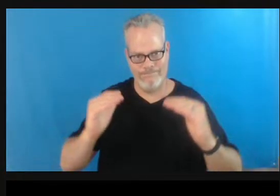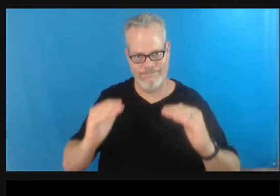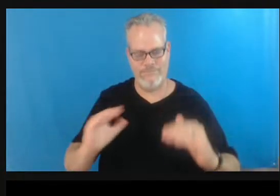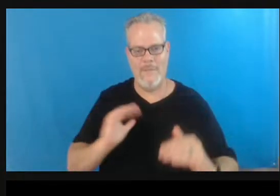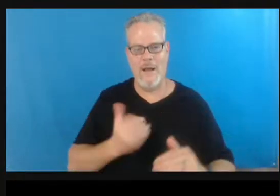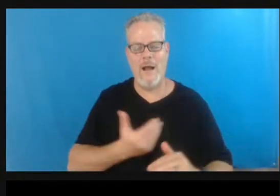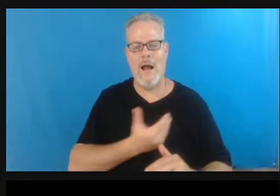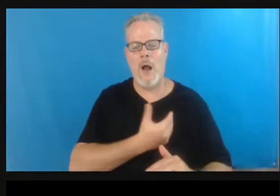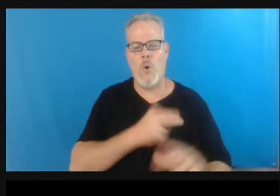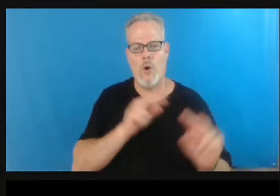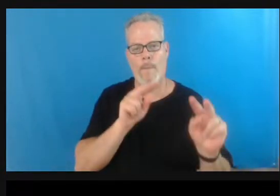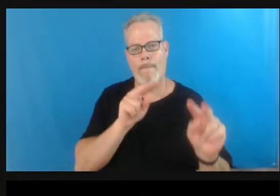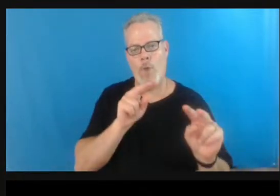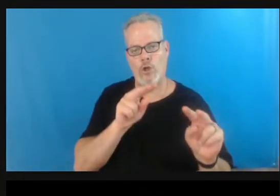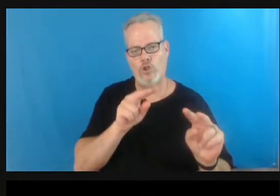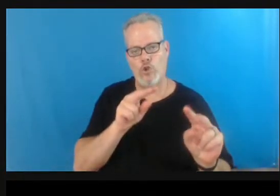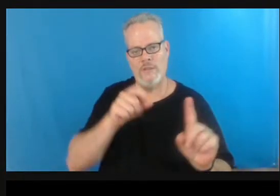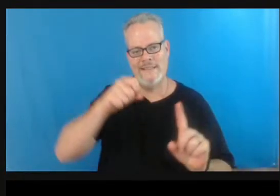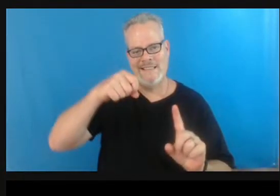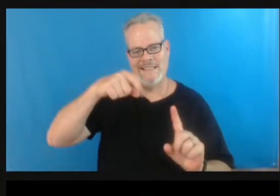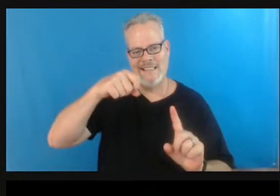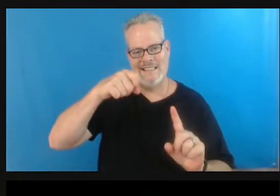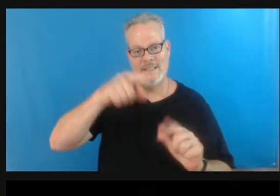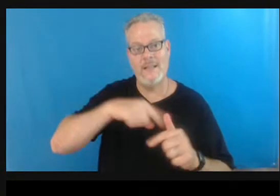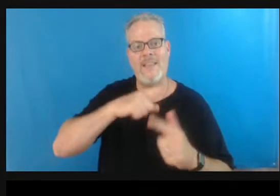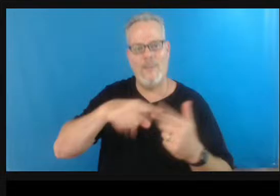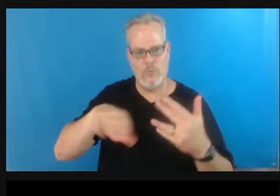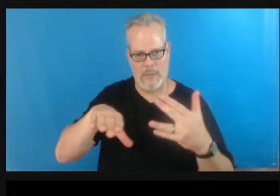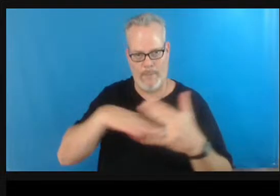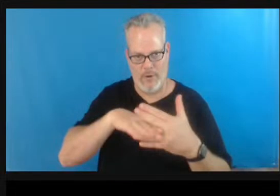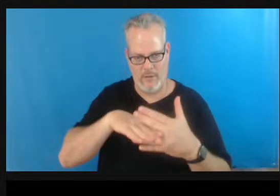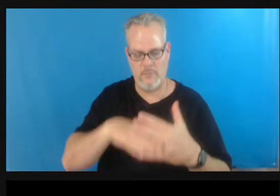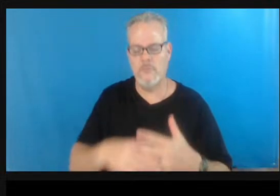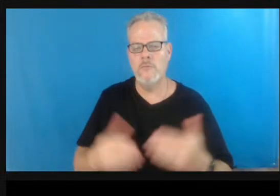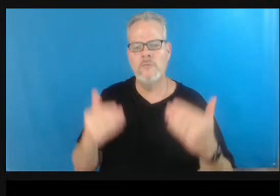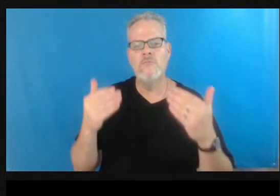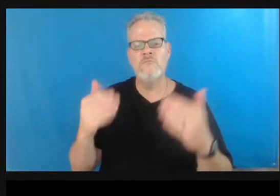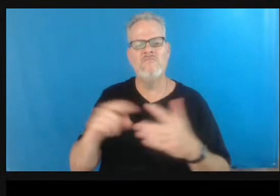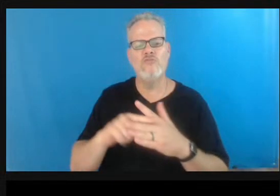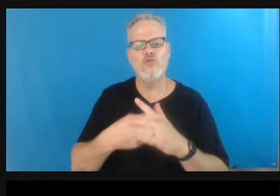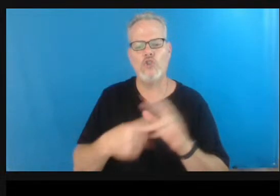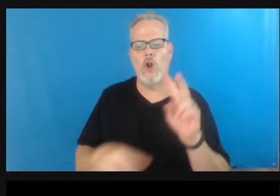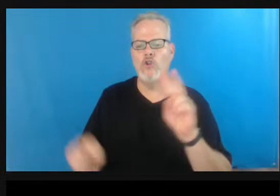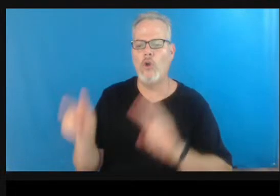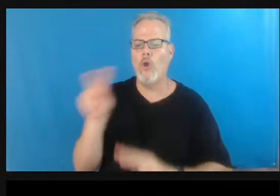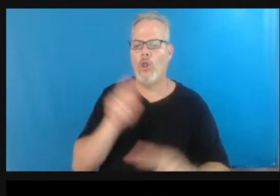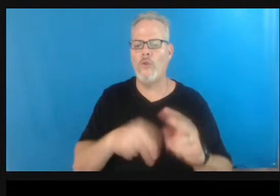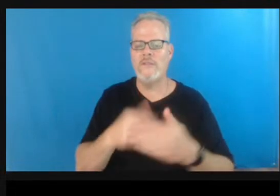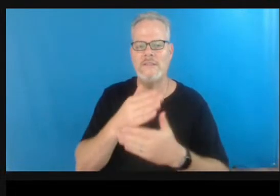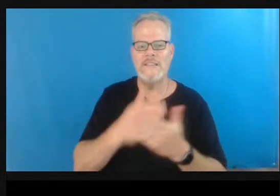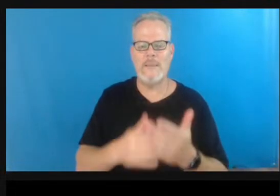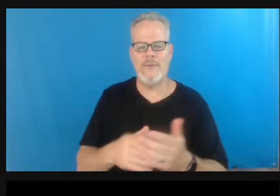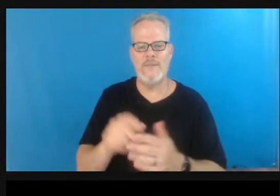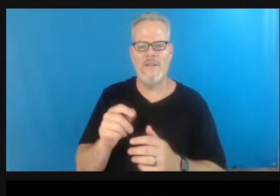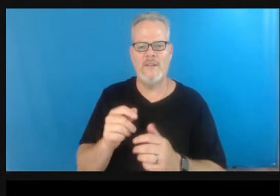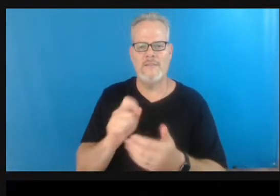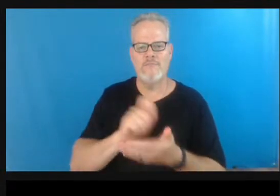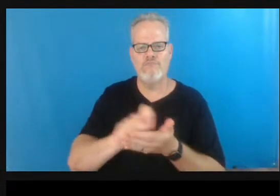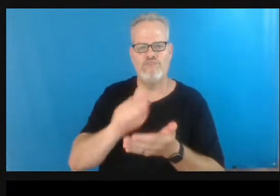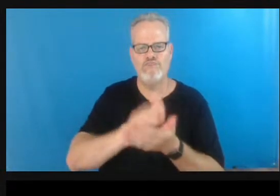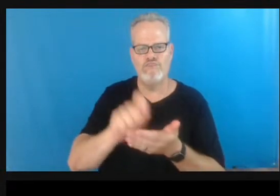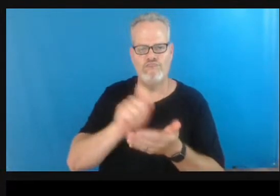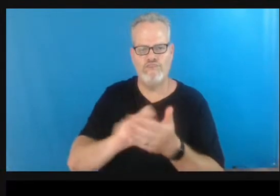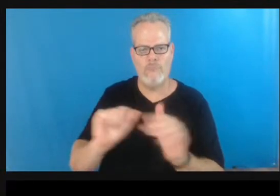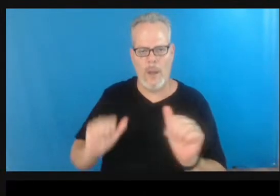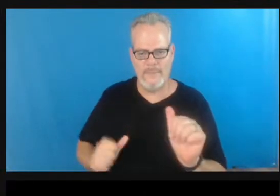before taking our break. So let's start off with just looking at some of these text updates. And we'll